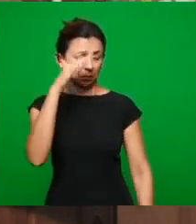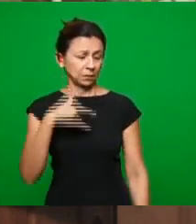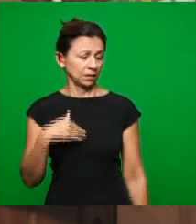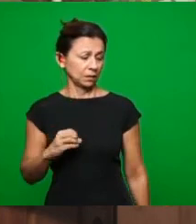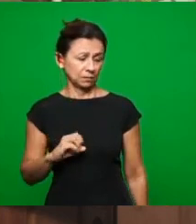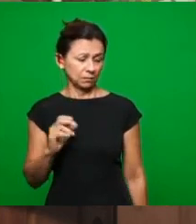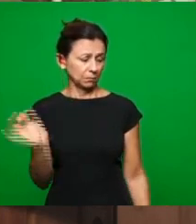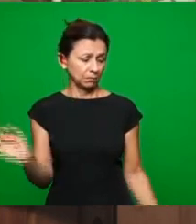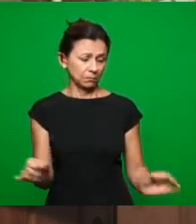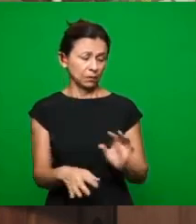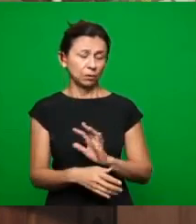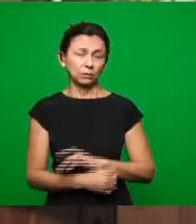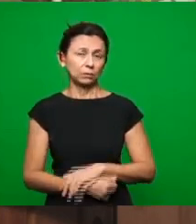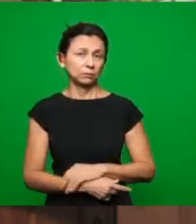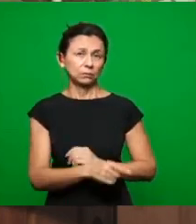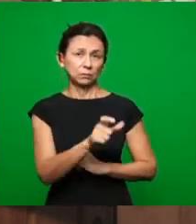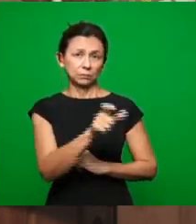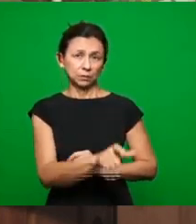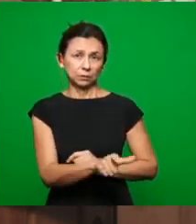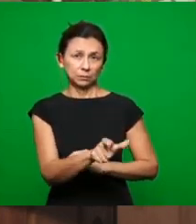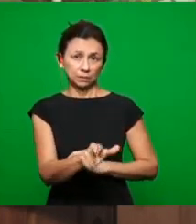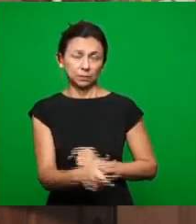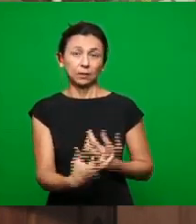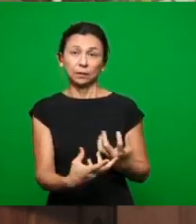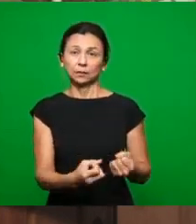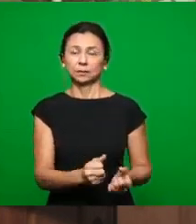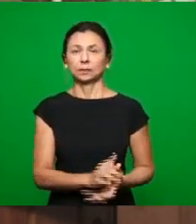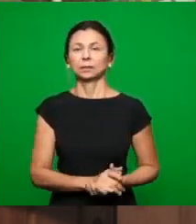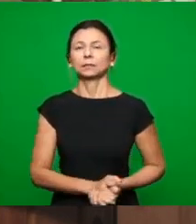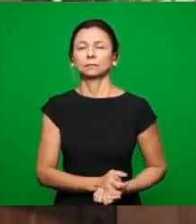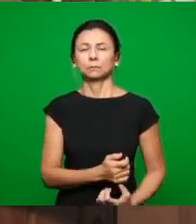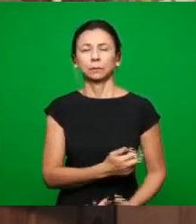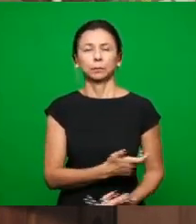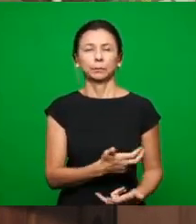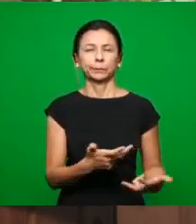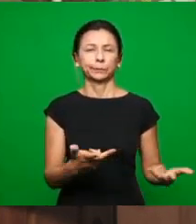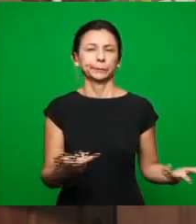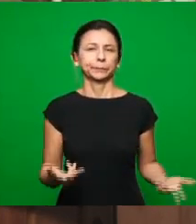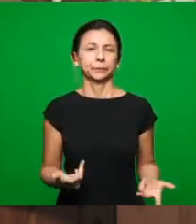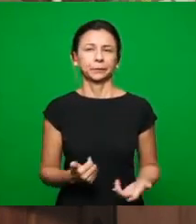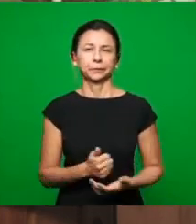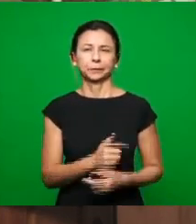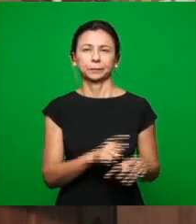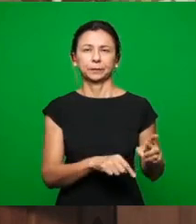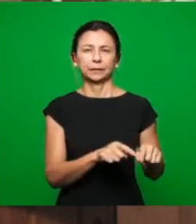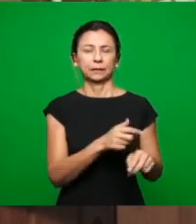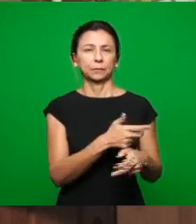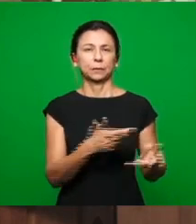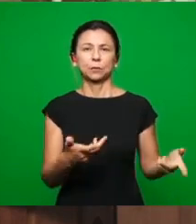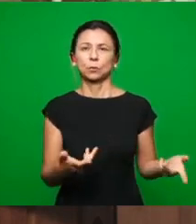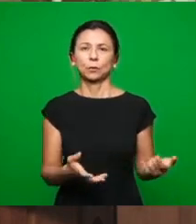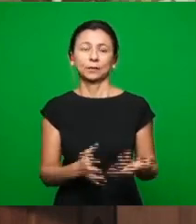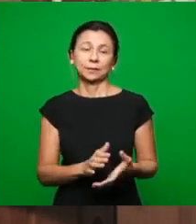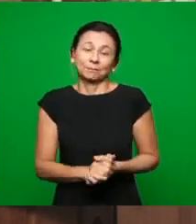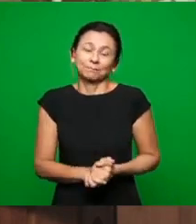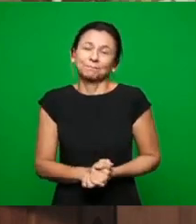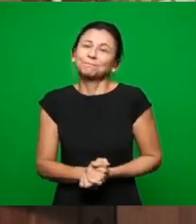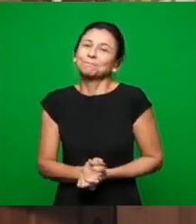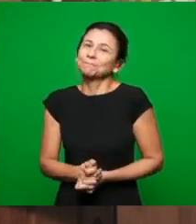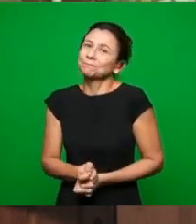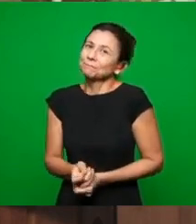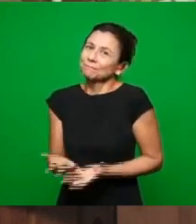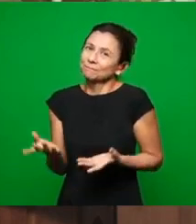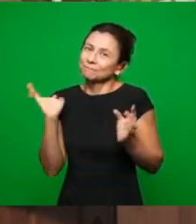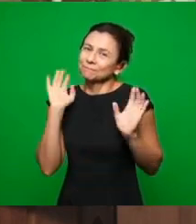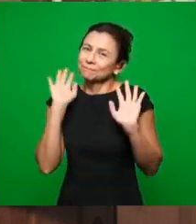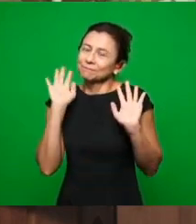the church is the owner and tells when it needs to happen, and people have to accept. So that's why there are so many dogmas and things that everybody